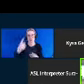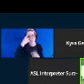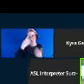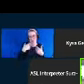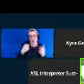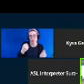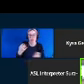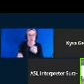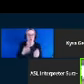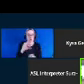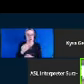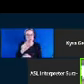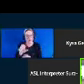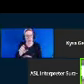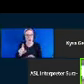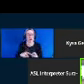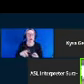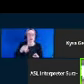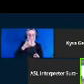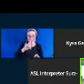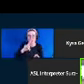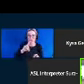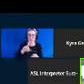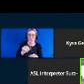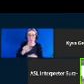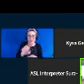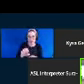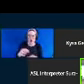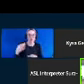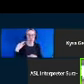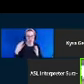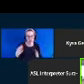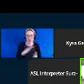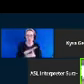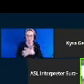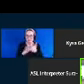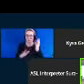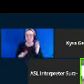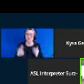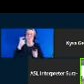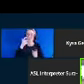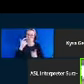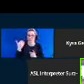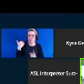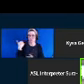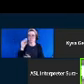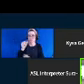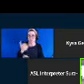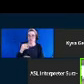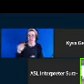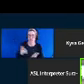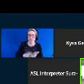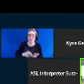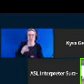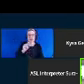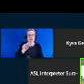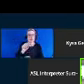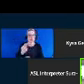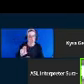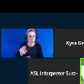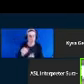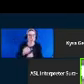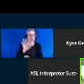care, children's care, volunteers, and so forth. We also have recently signed, as of last May, a memorandum of understanding